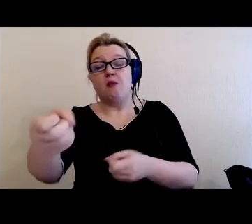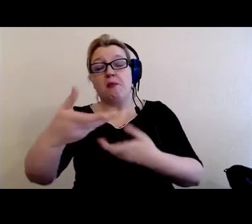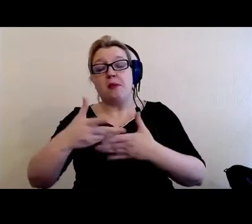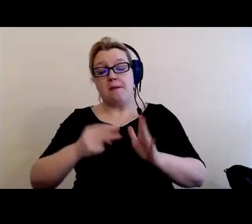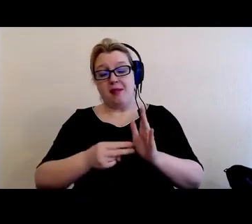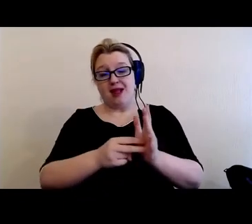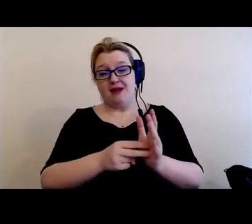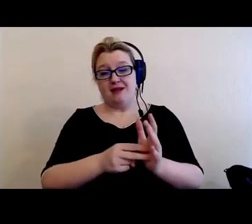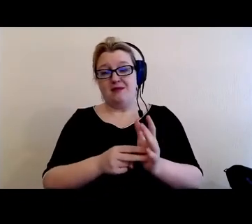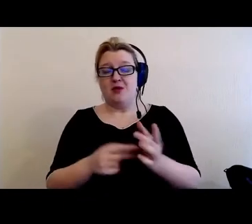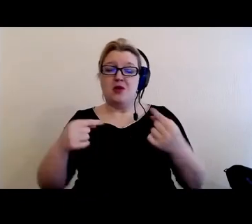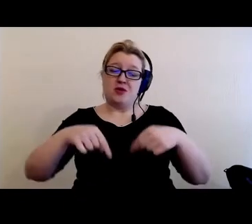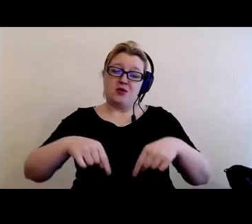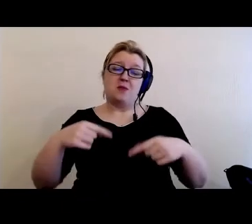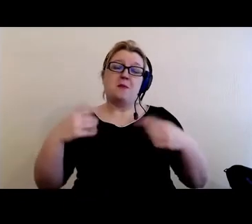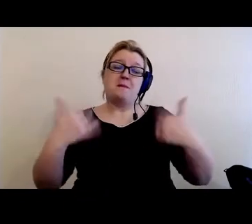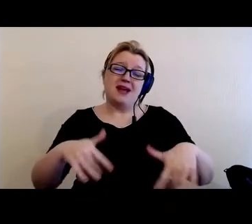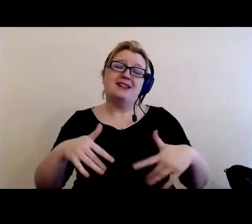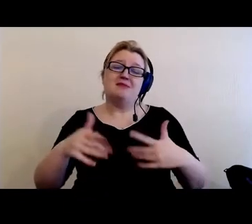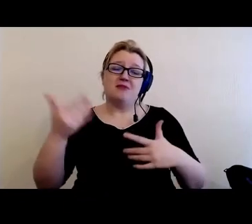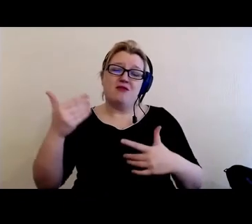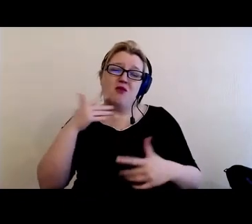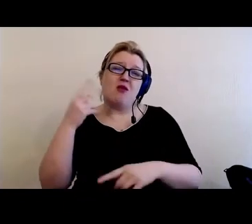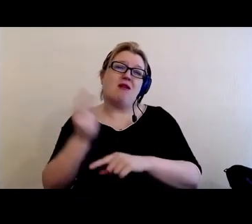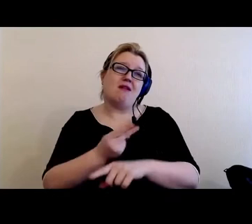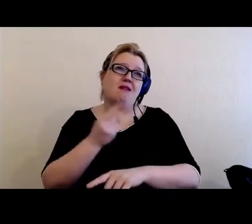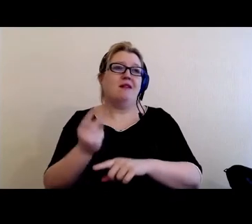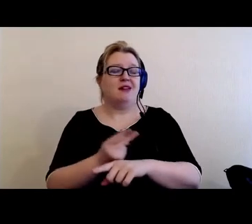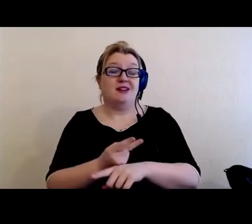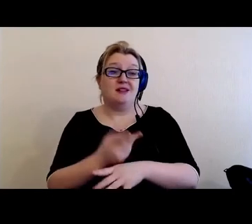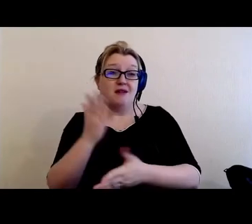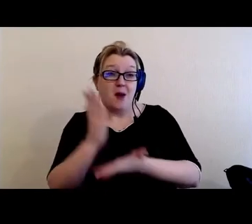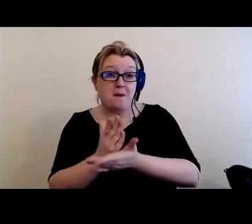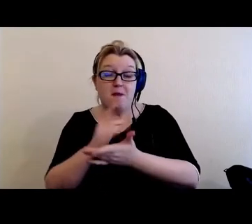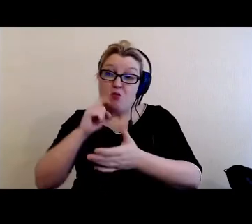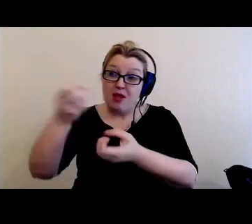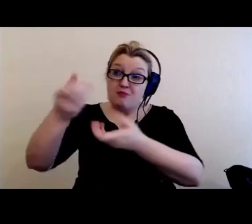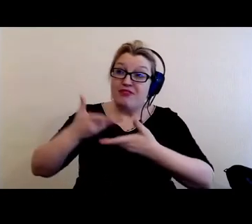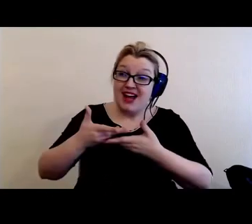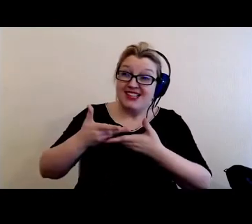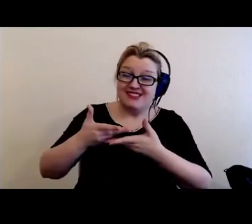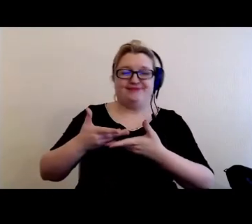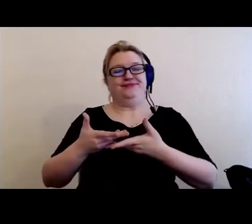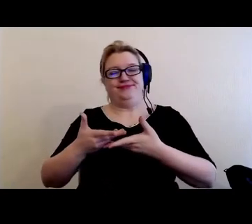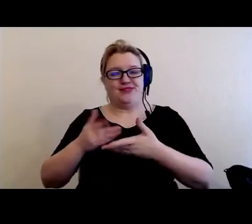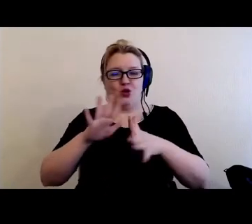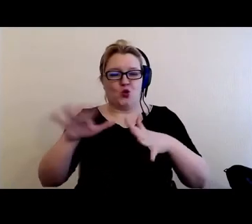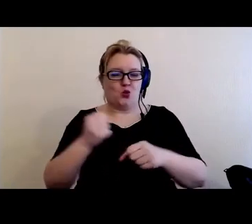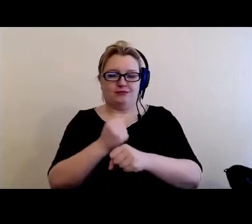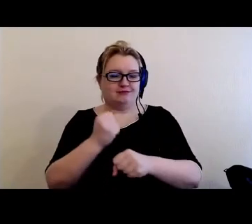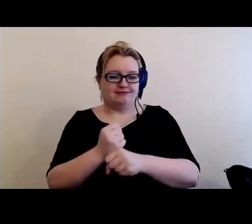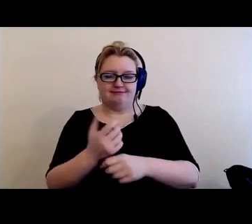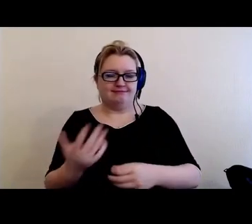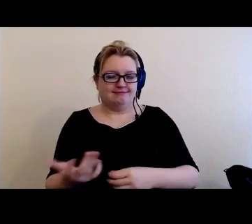have been here before, we've heard this before, so there's absolutely no guarantee that plan will come. I think what that means for